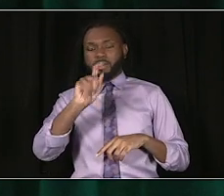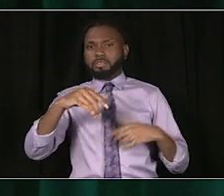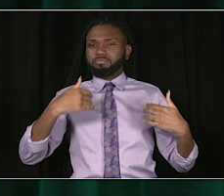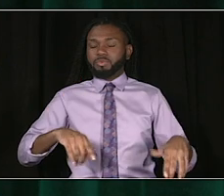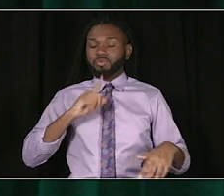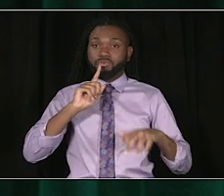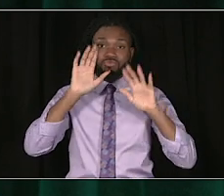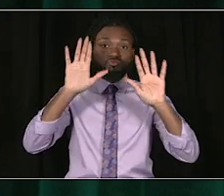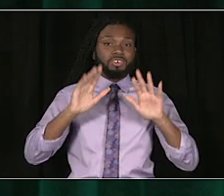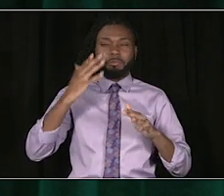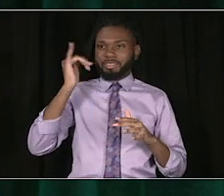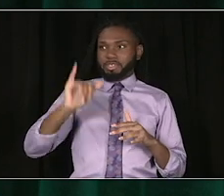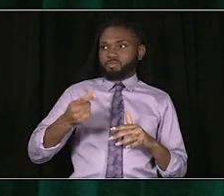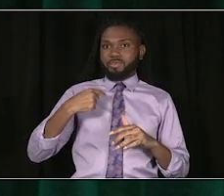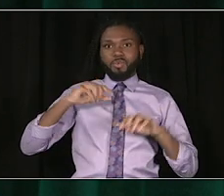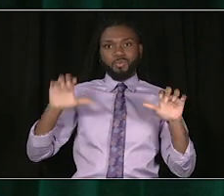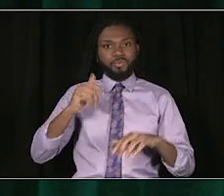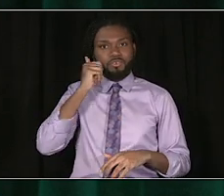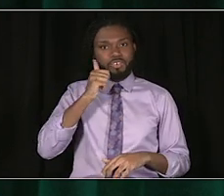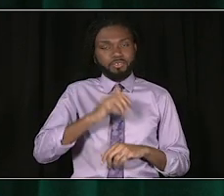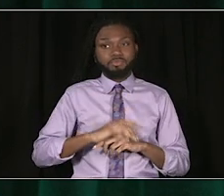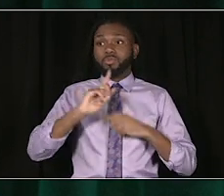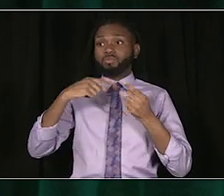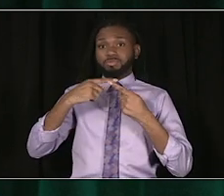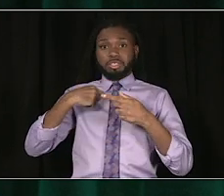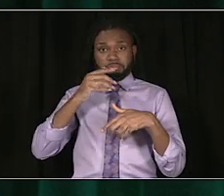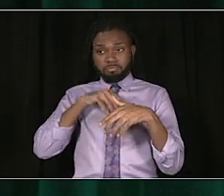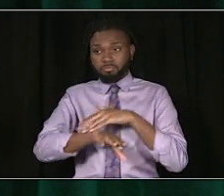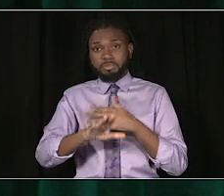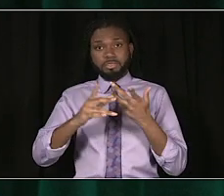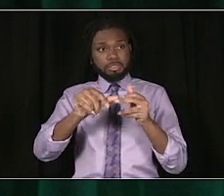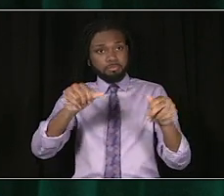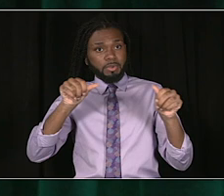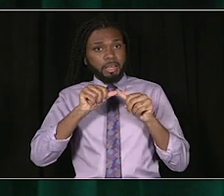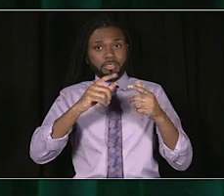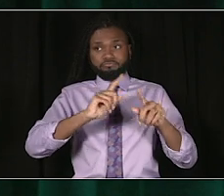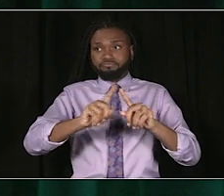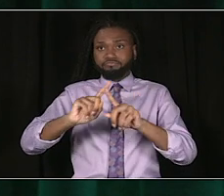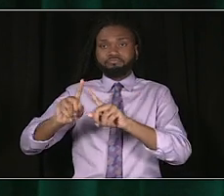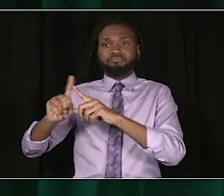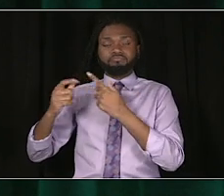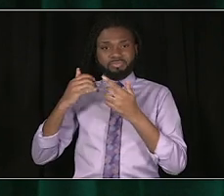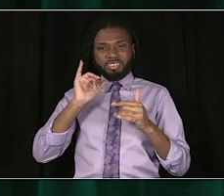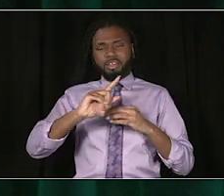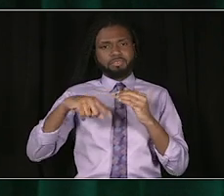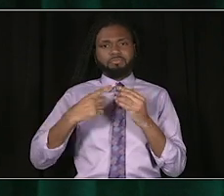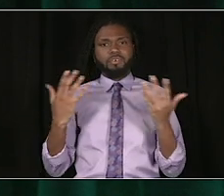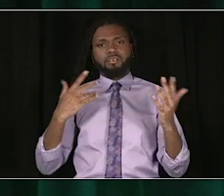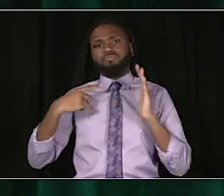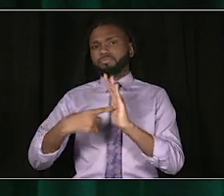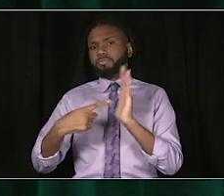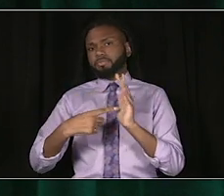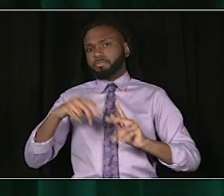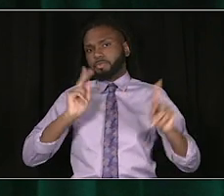mean, that's what I do every day, right? Is when I walk into the spaces that I walk into, it's about